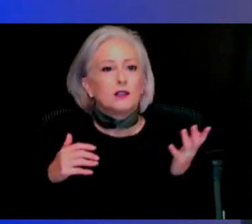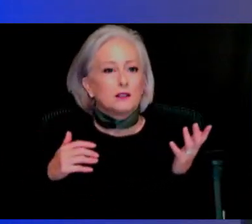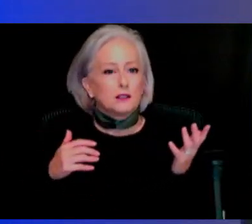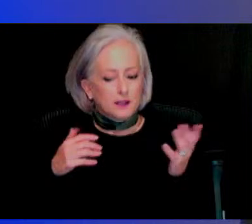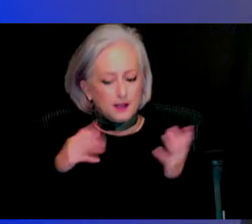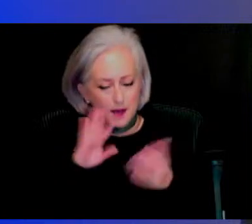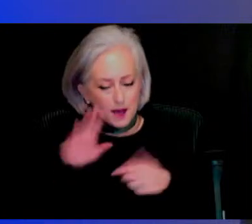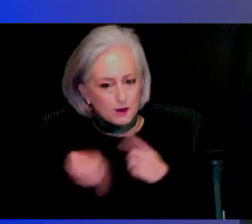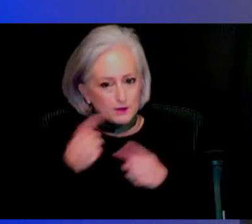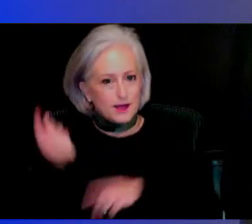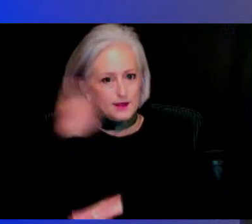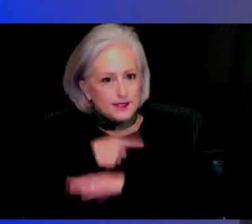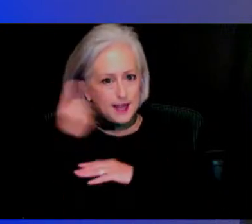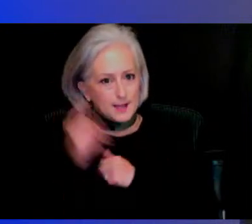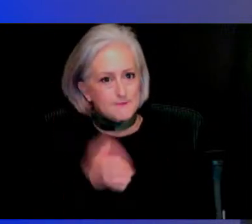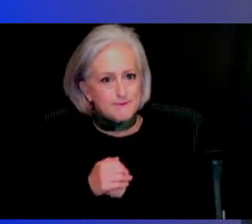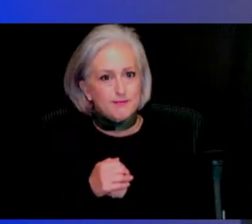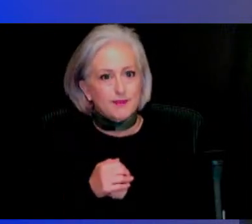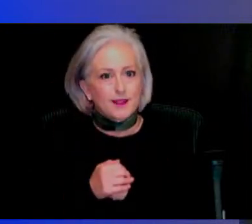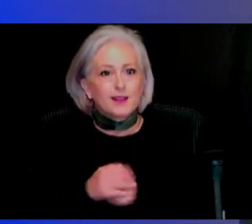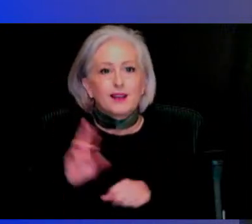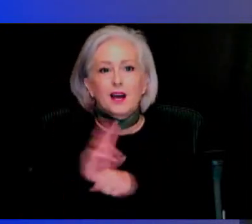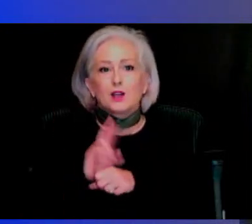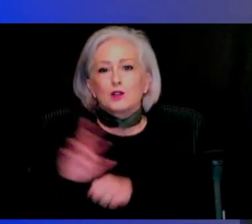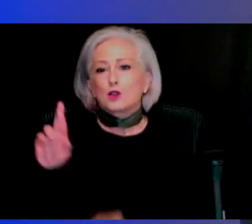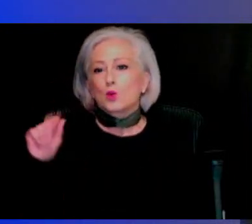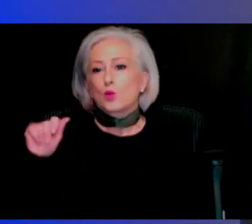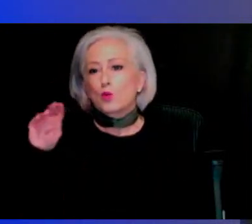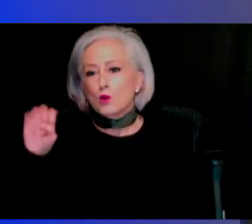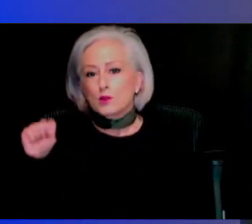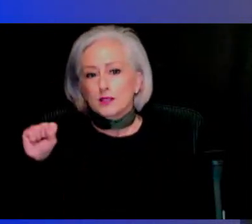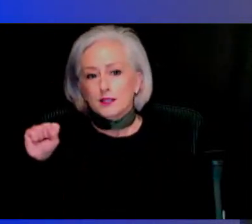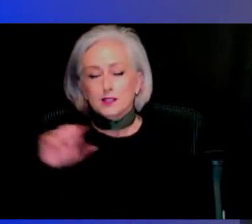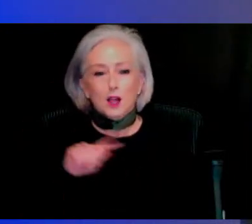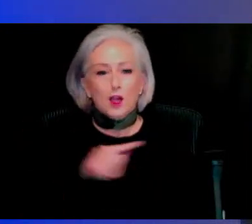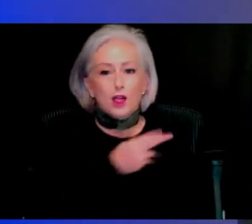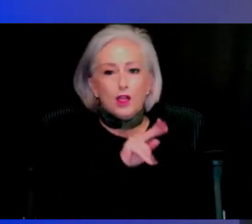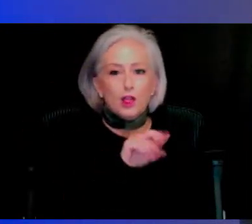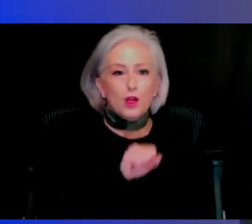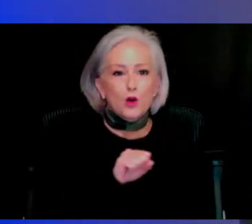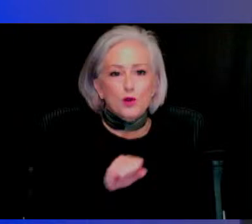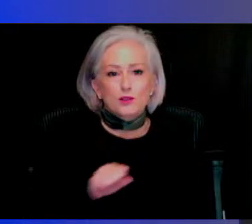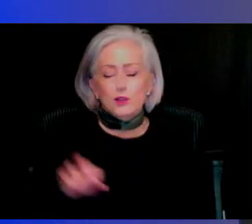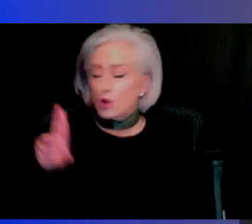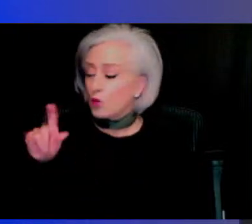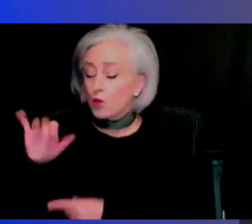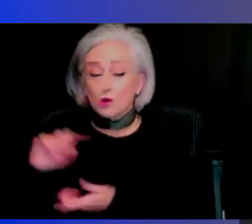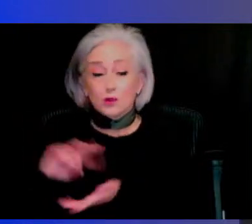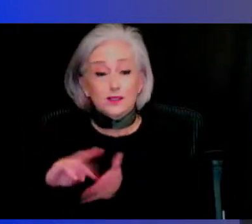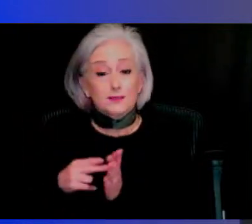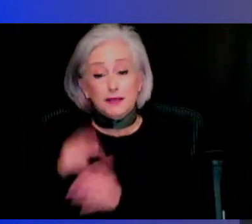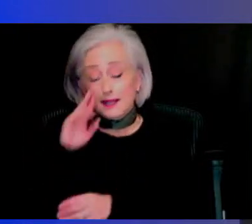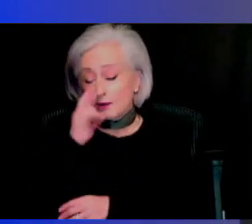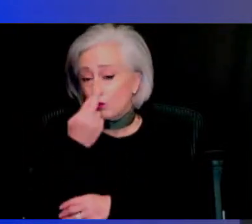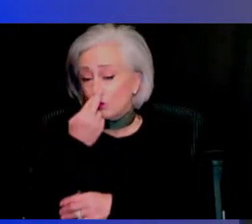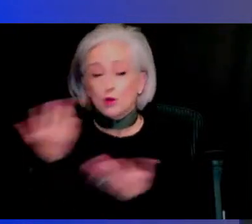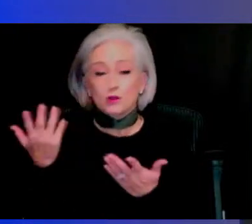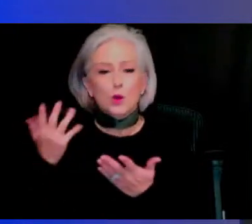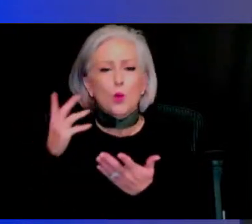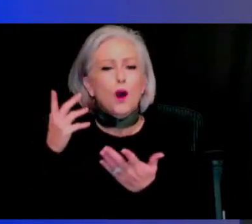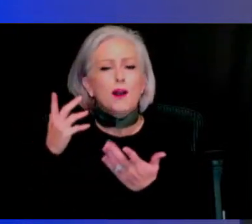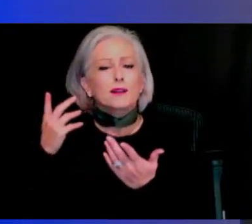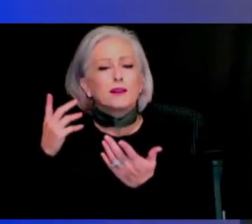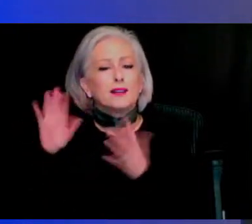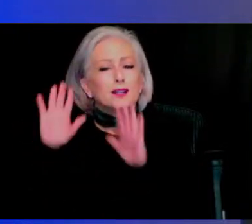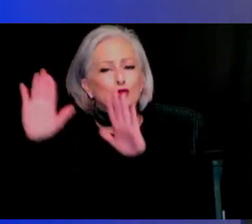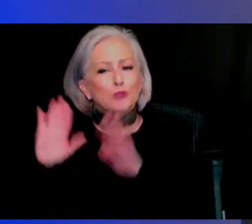I use roses and thorns. So roses are what's great about your day. Thorns, what were things that were kind of a struggle about your day? And then you can use a leaf for